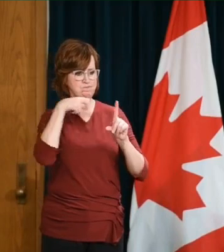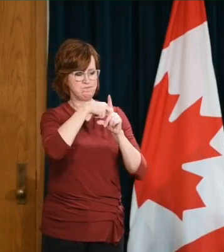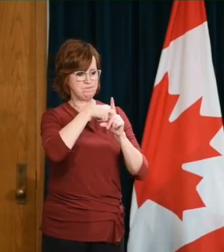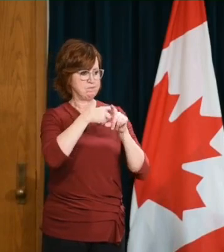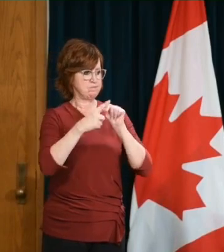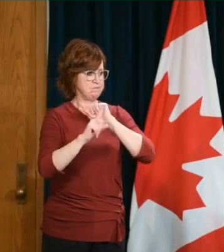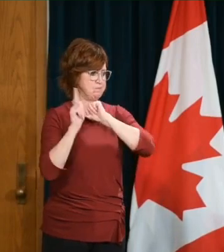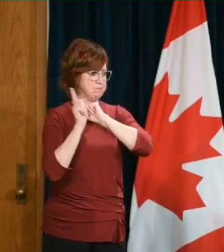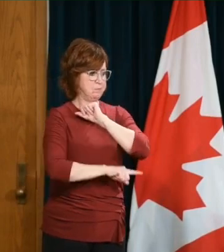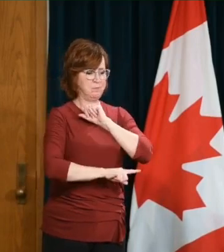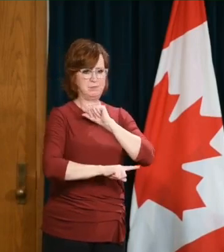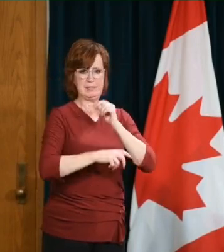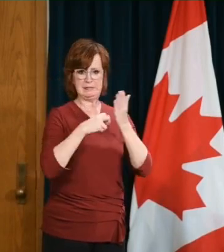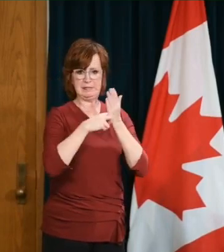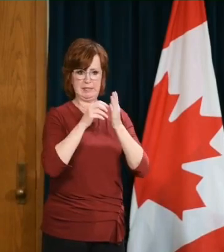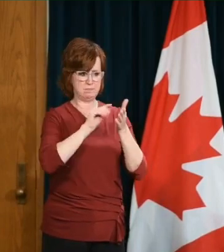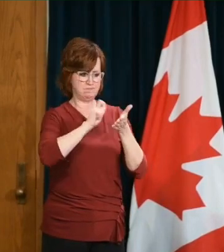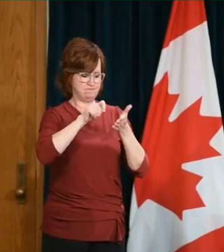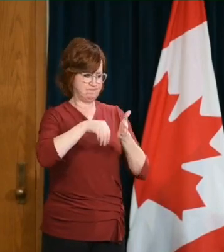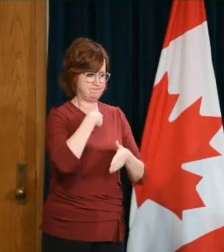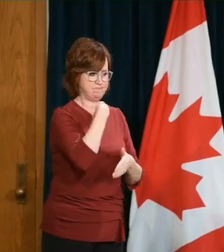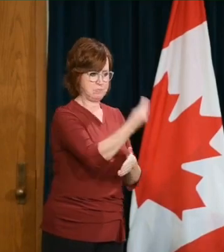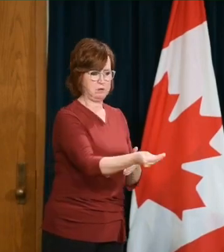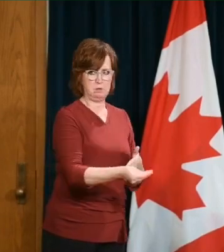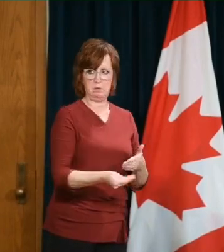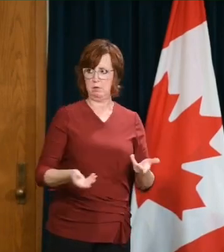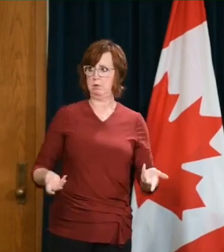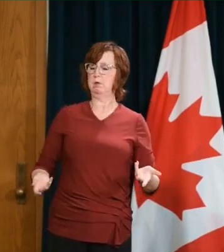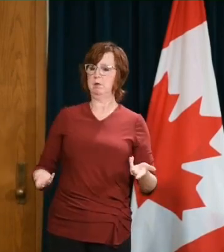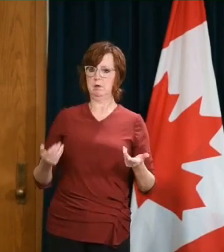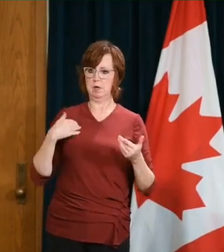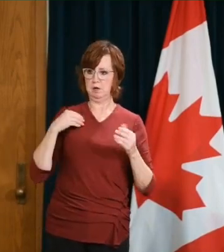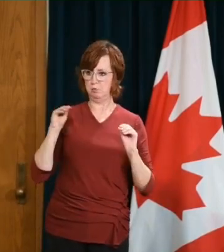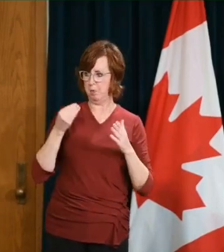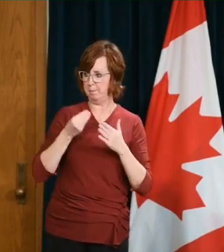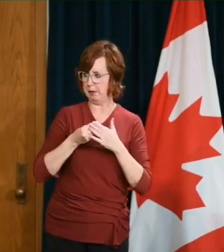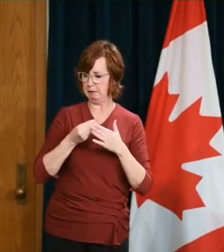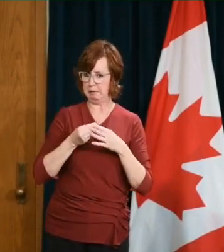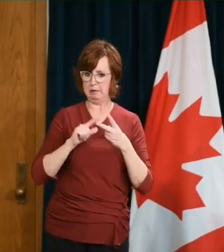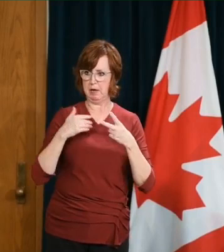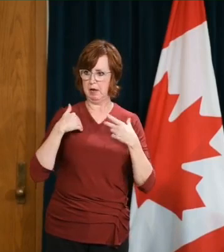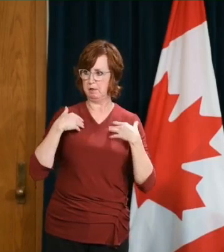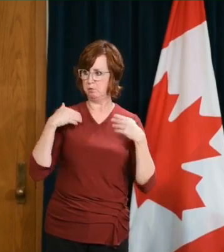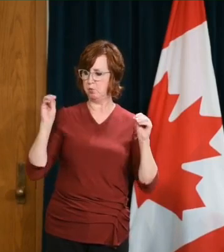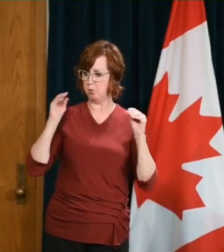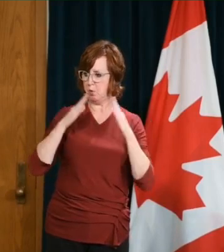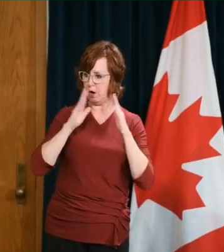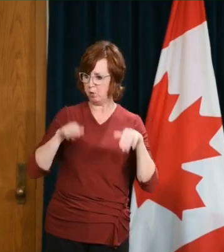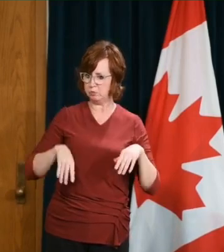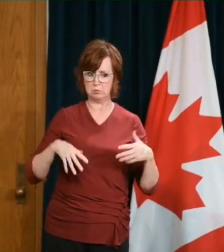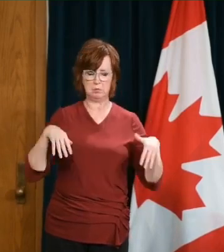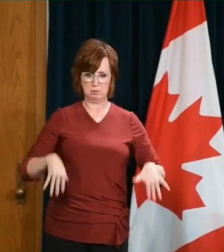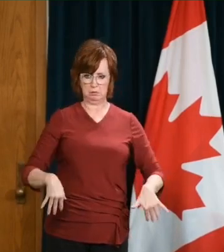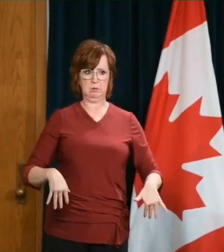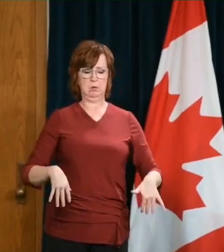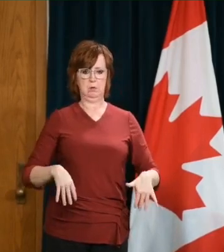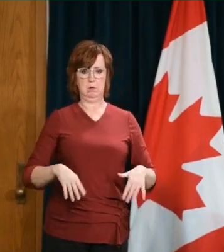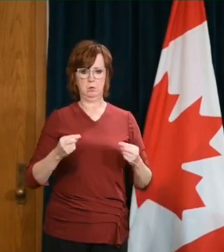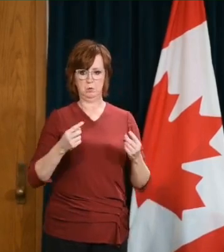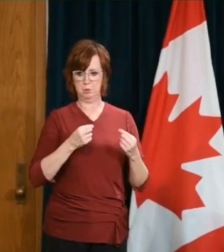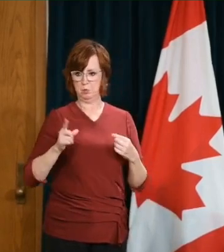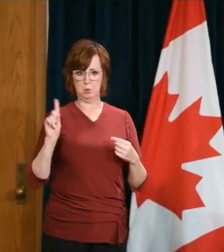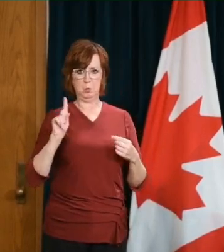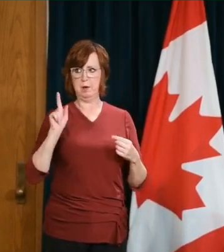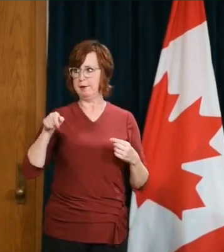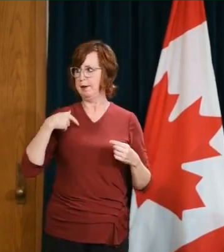go, given that they are homeless and they may get caught with a ticket. Have you had discussions with First Nations leaders and